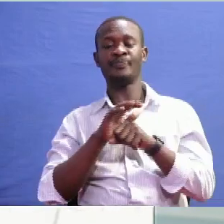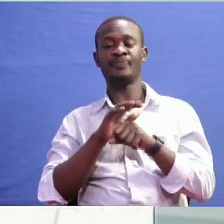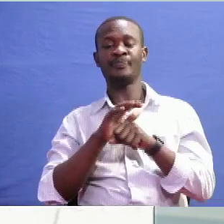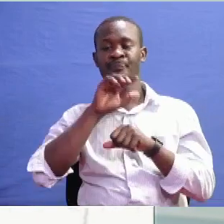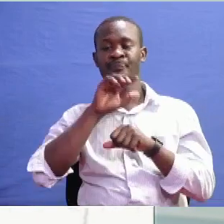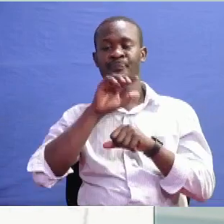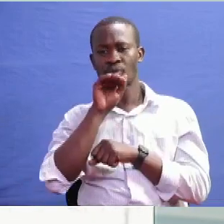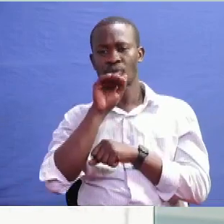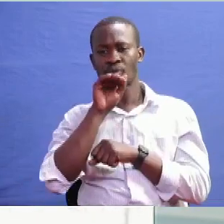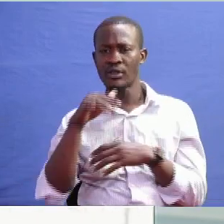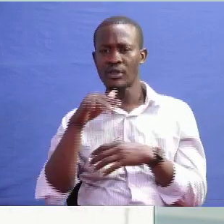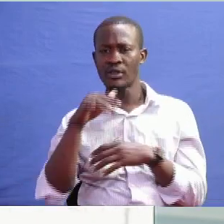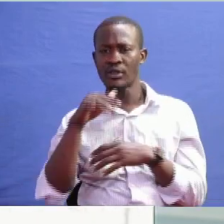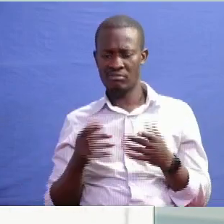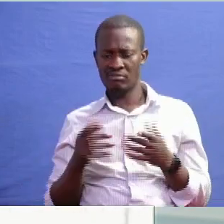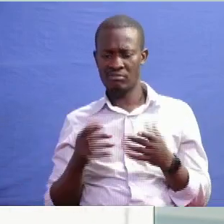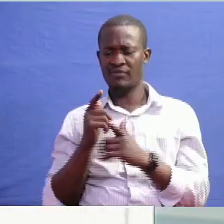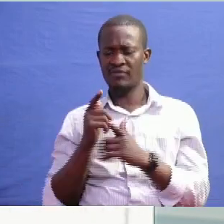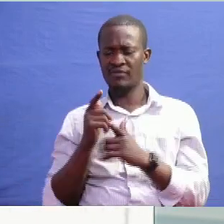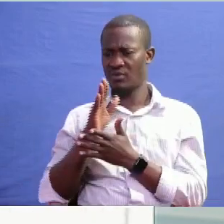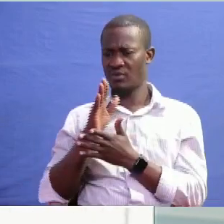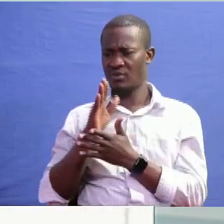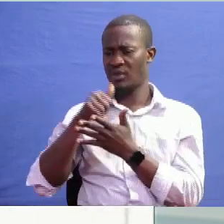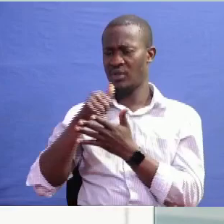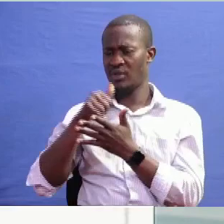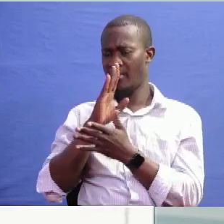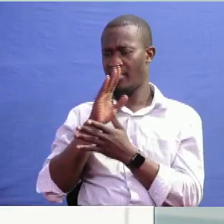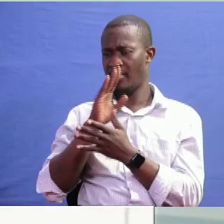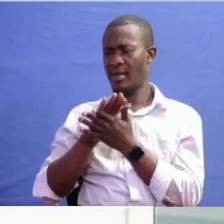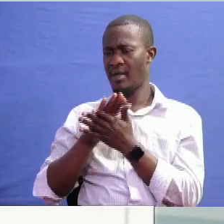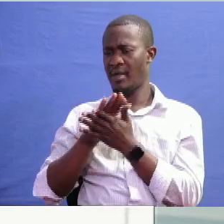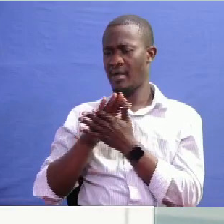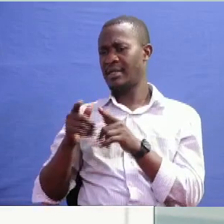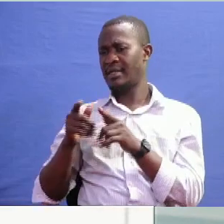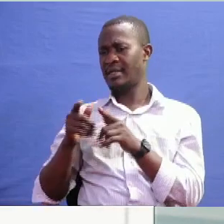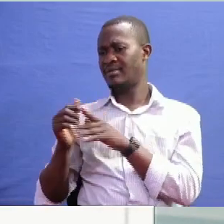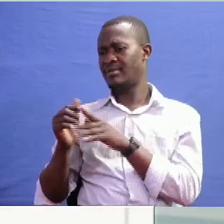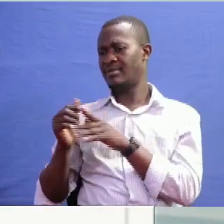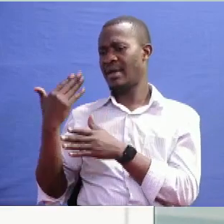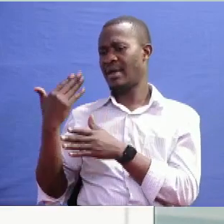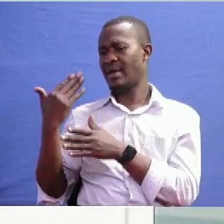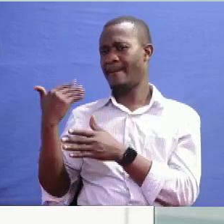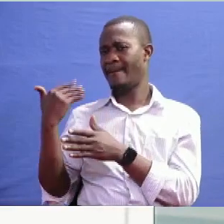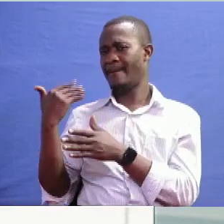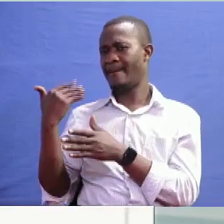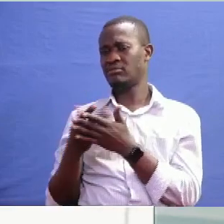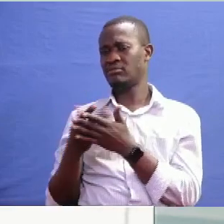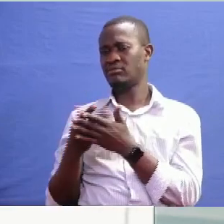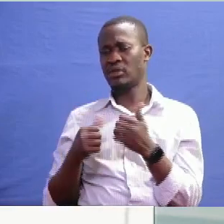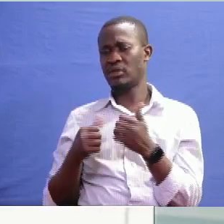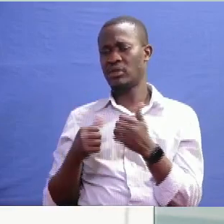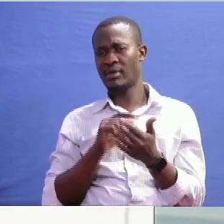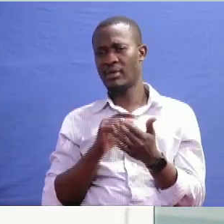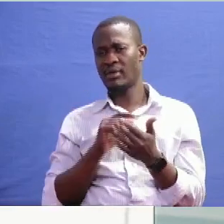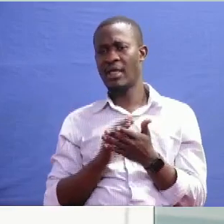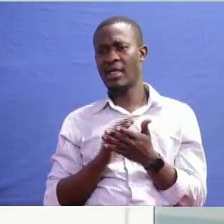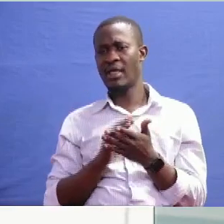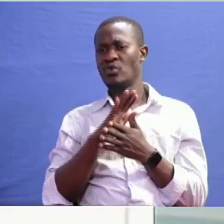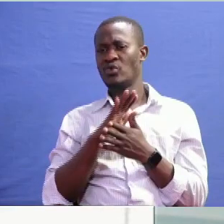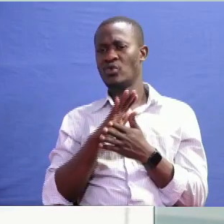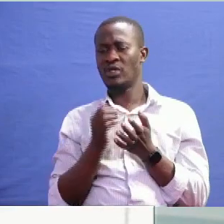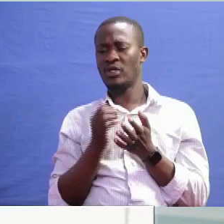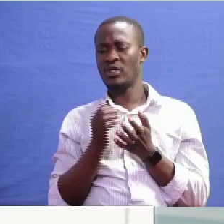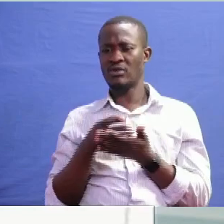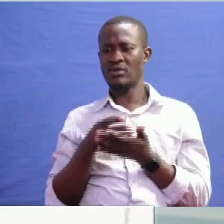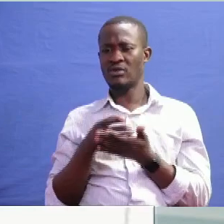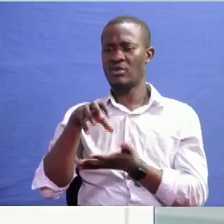time around, just how different will it be, unlike the previous years that we have seen? Even those that deserve this particular